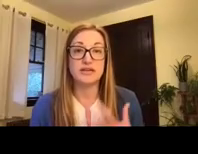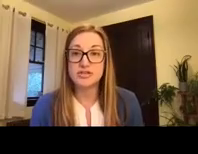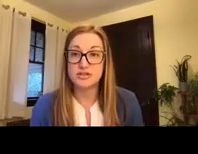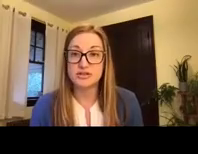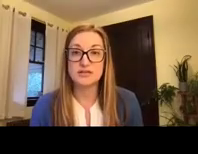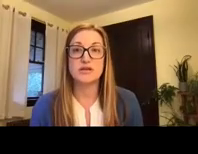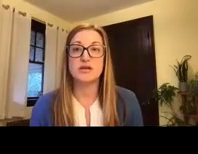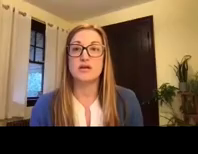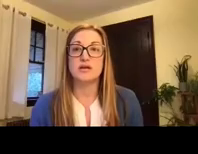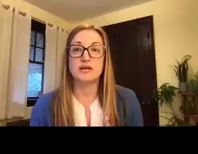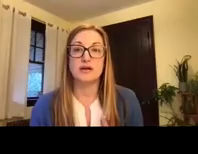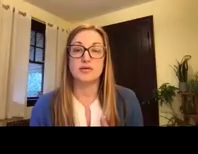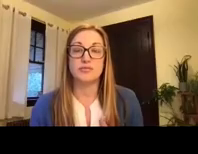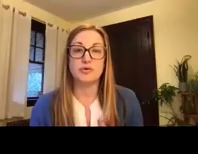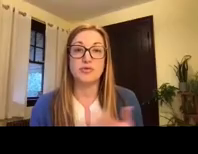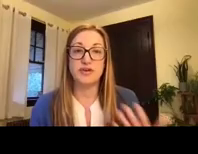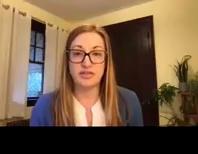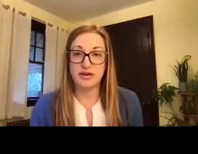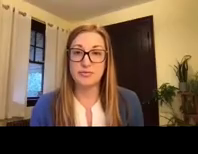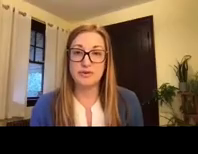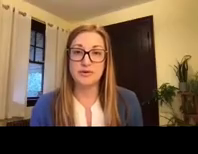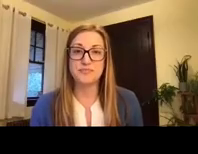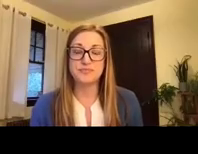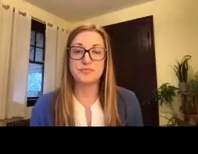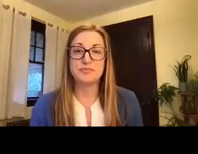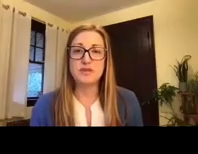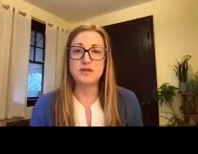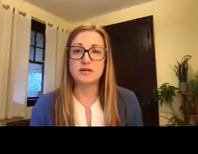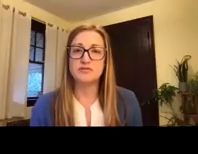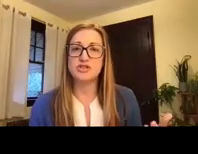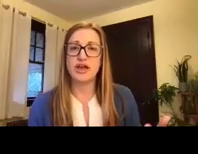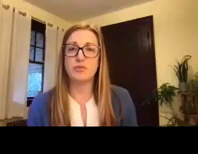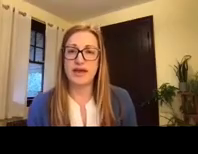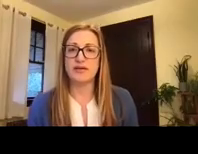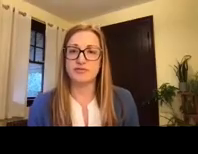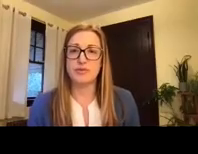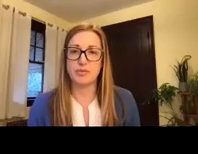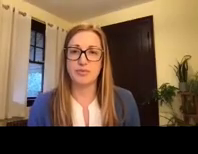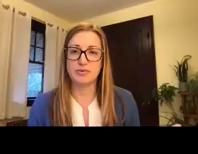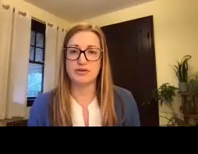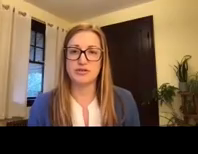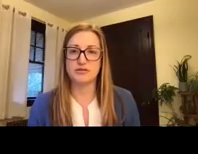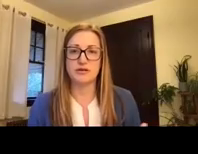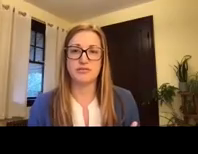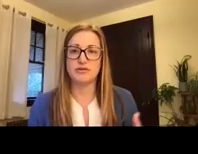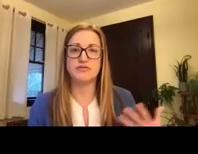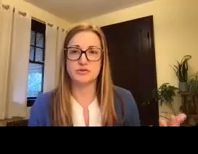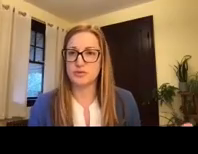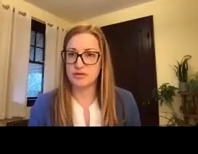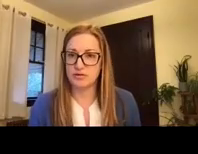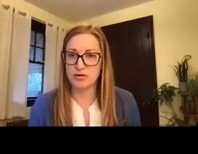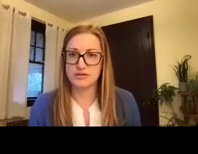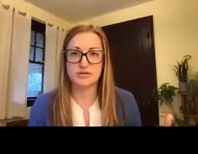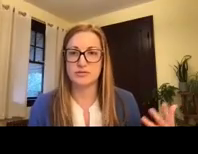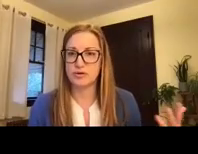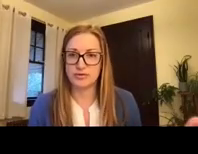of clinicians who provide therapy kind of shy away from the population of individuals